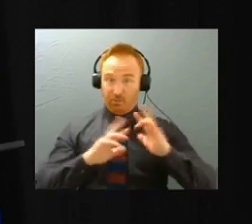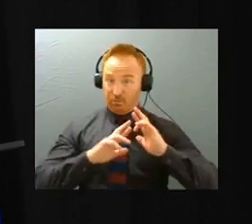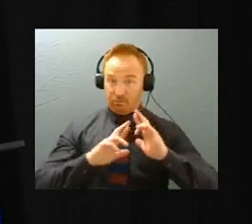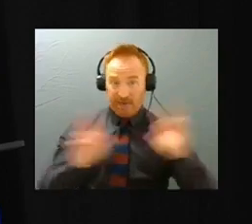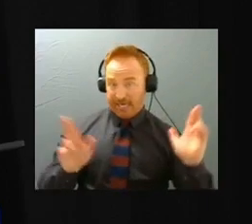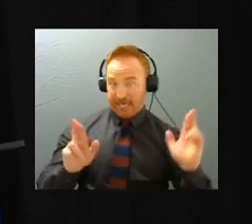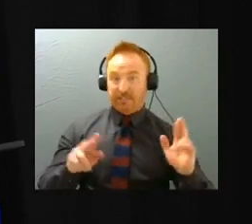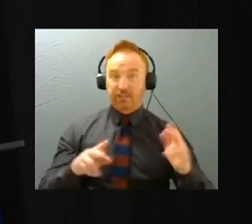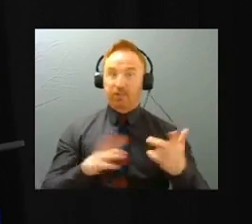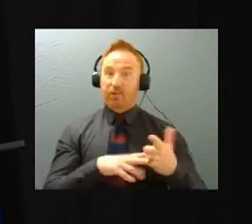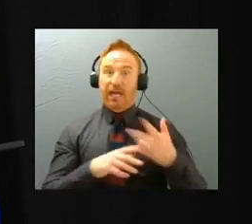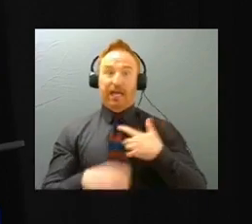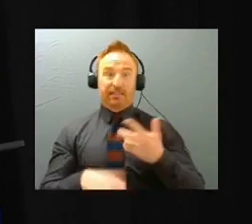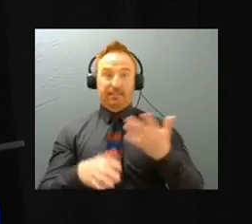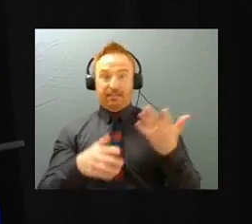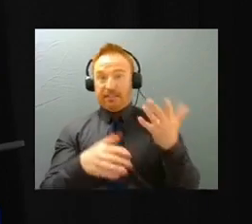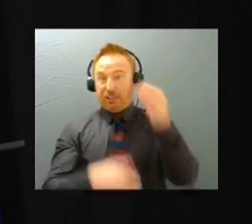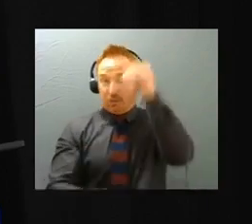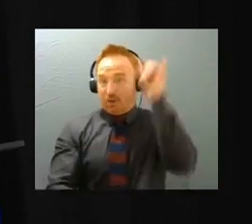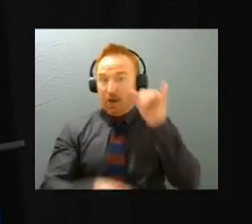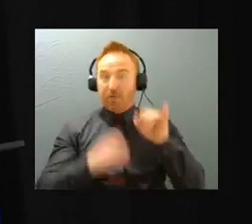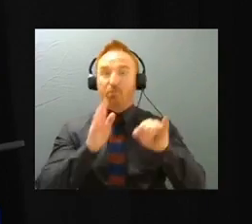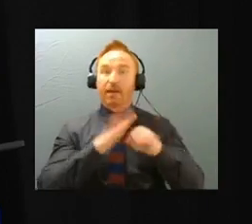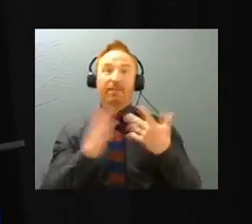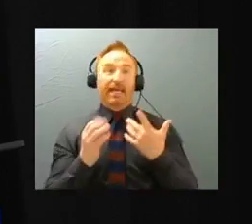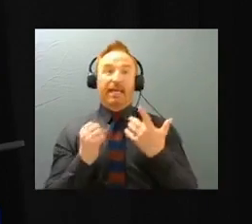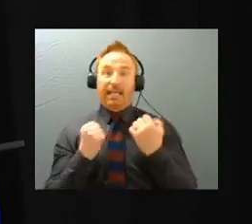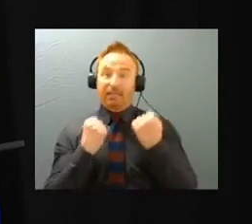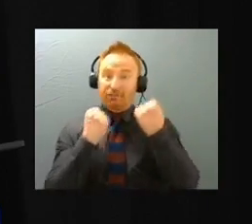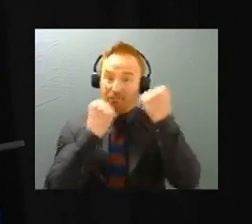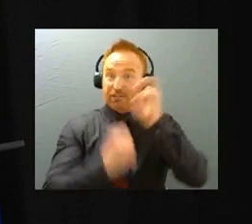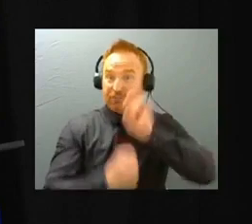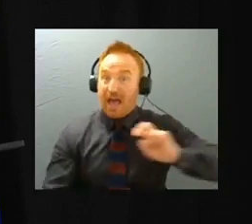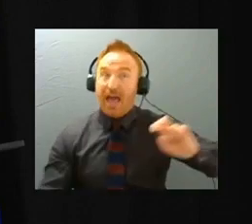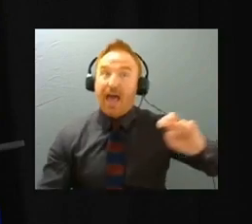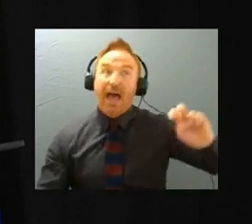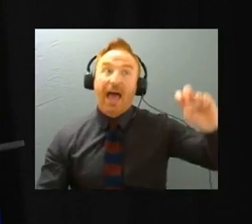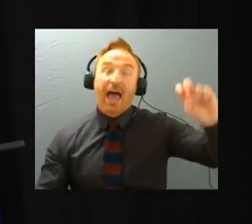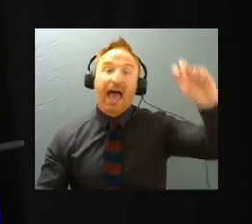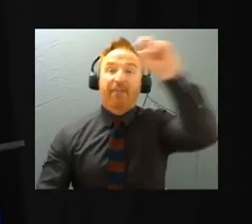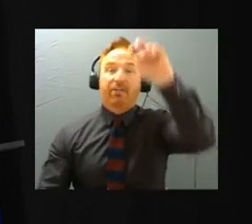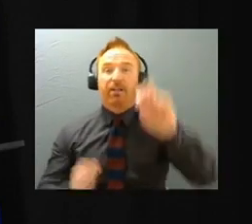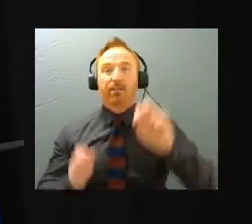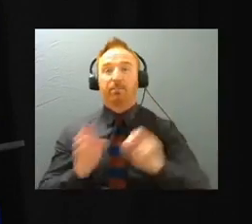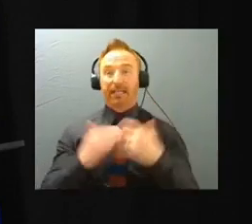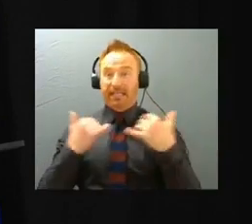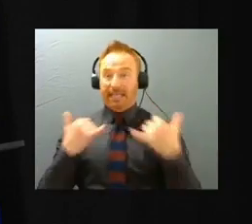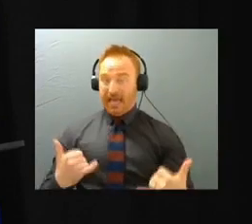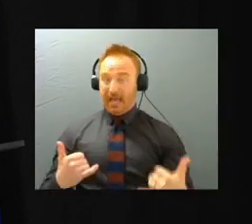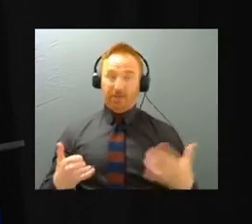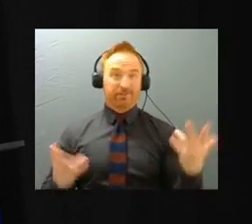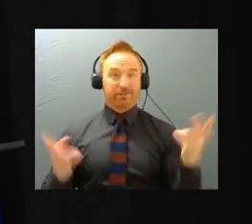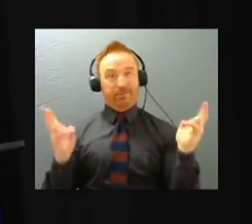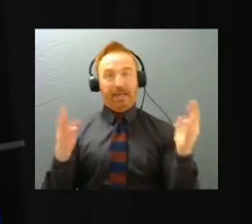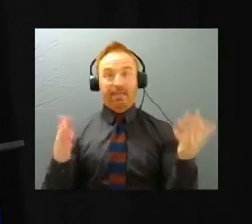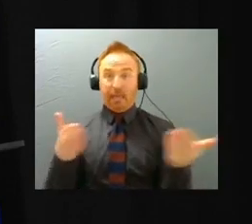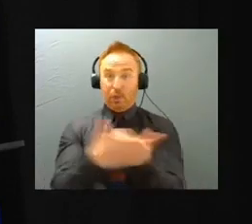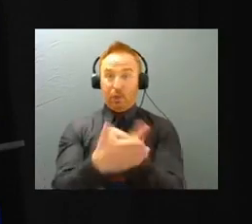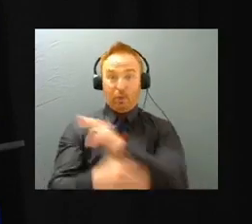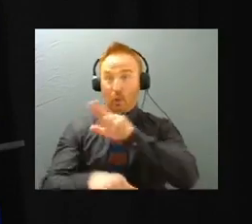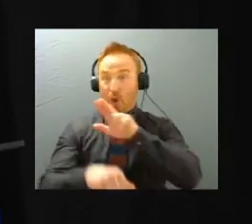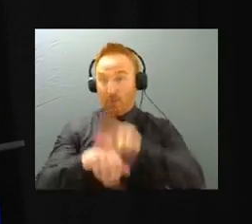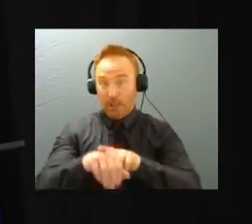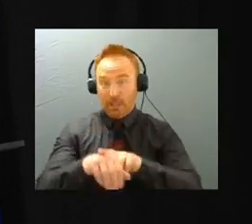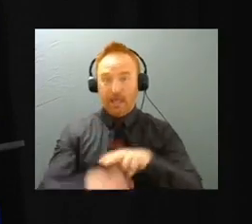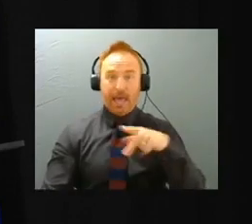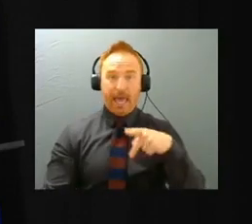our territory, but also as we look to the new normal and moving into our phases, that we have those conduits of communication